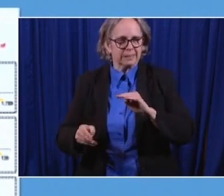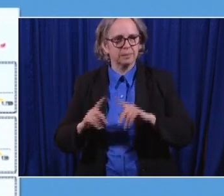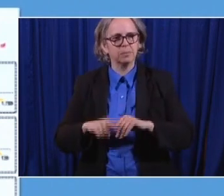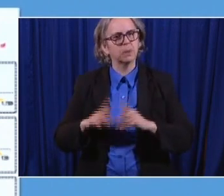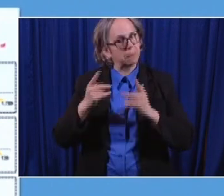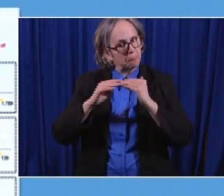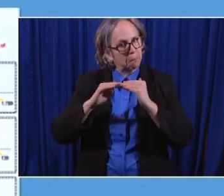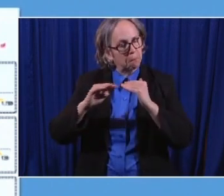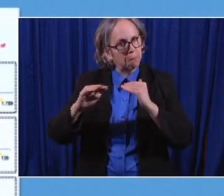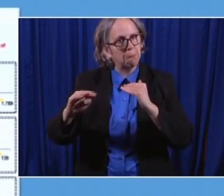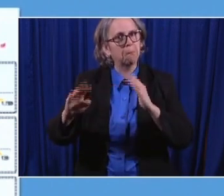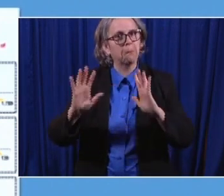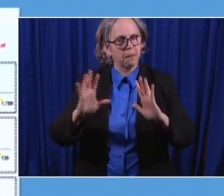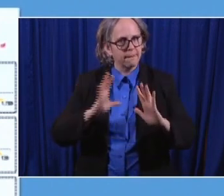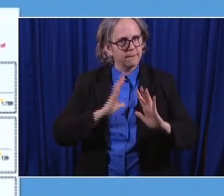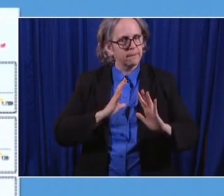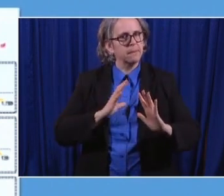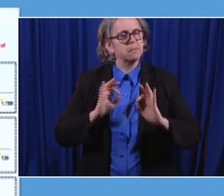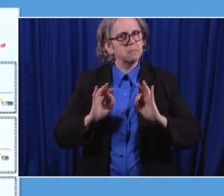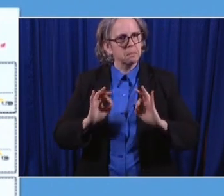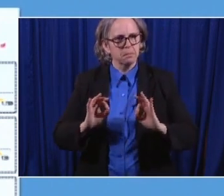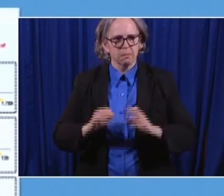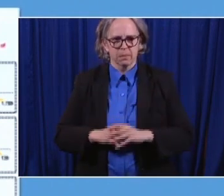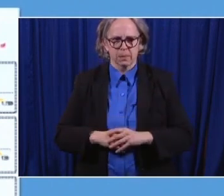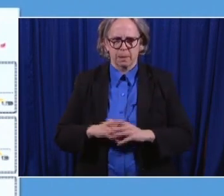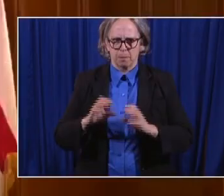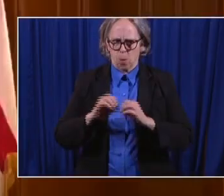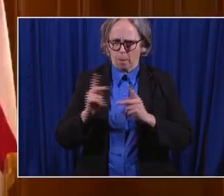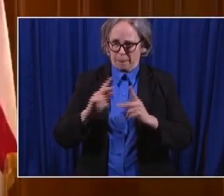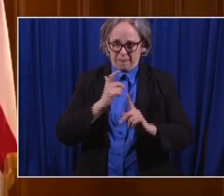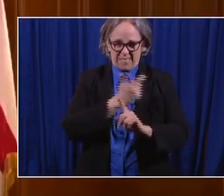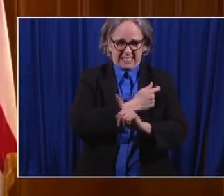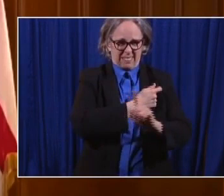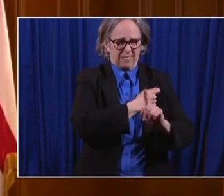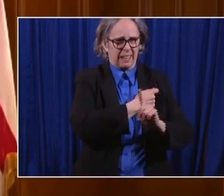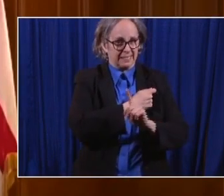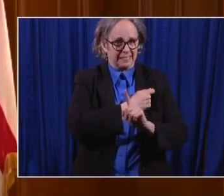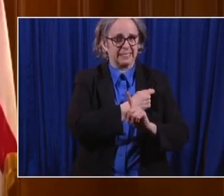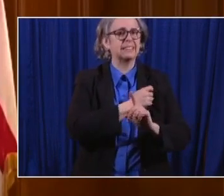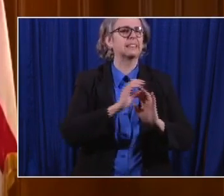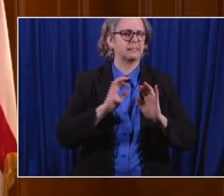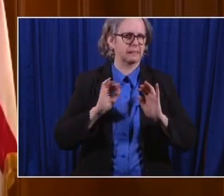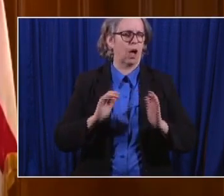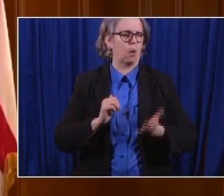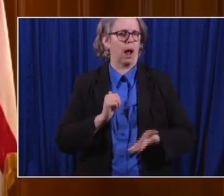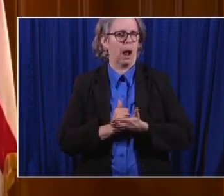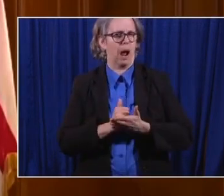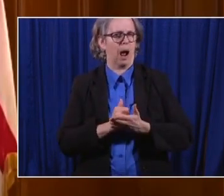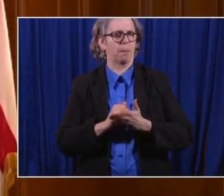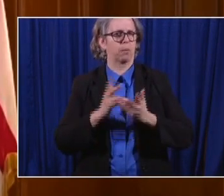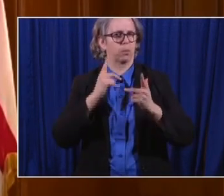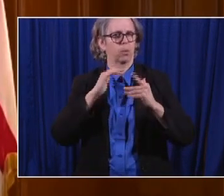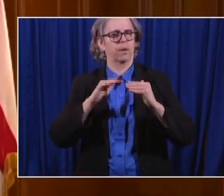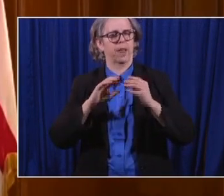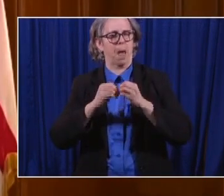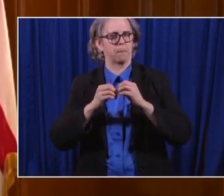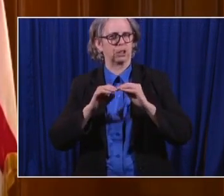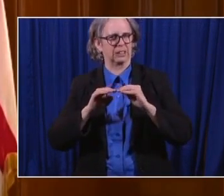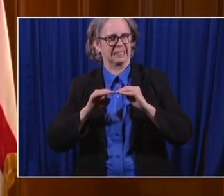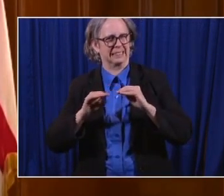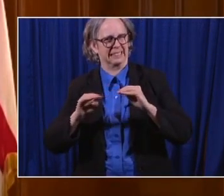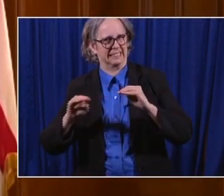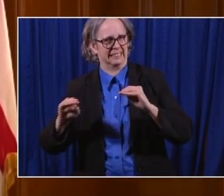certainly hope as more and more people get vaccinated, we're crowding this virus out, making it tough for this virus to spread. So it's